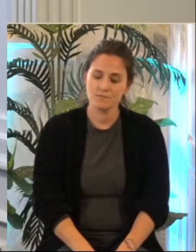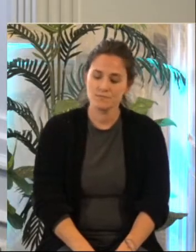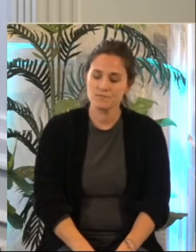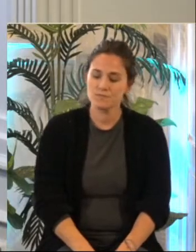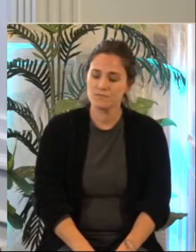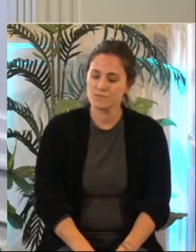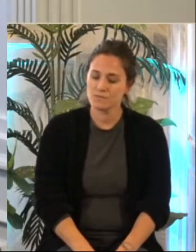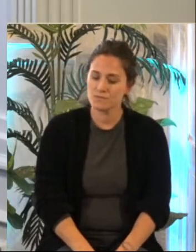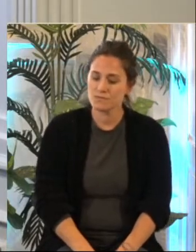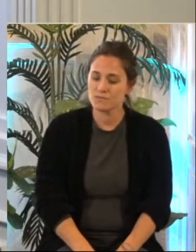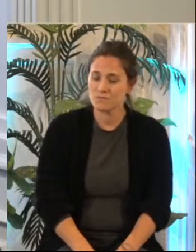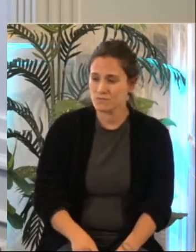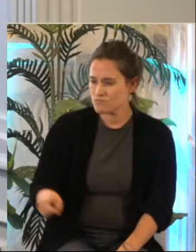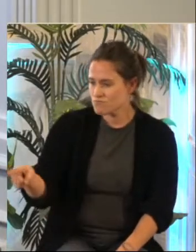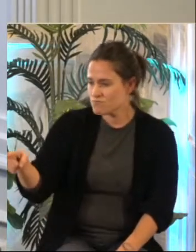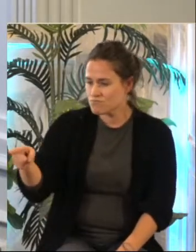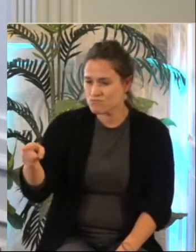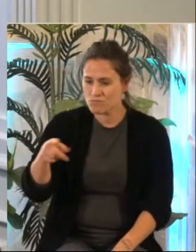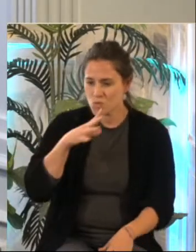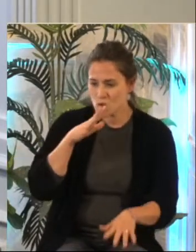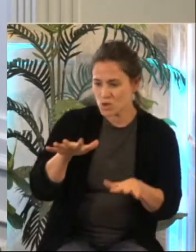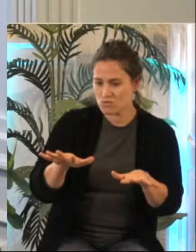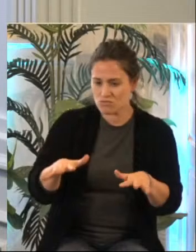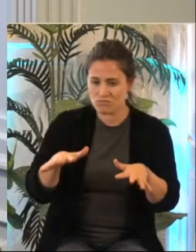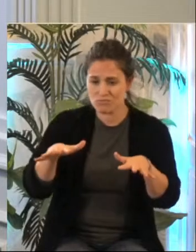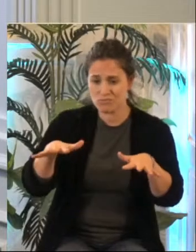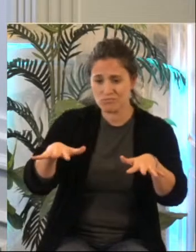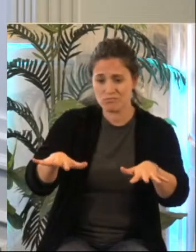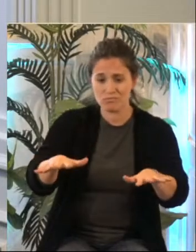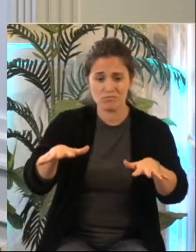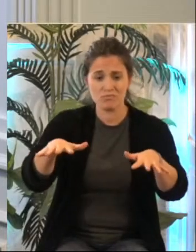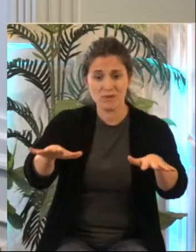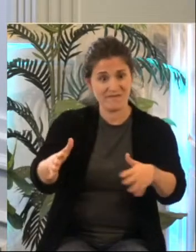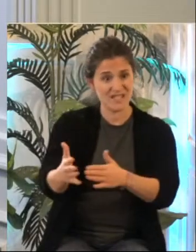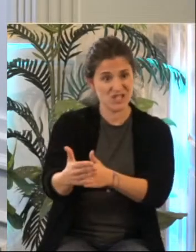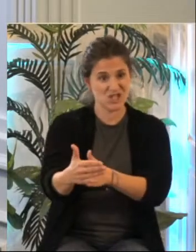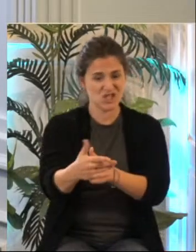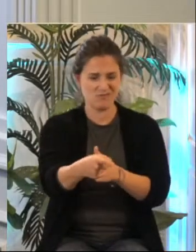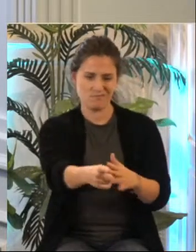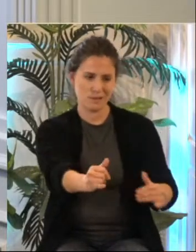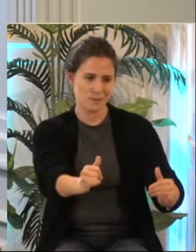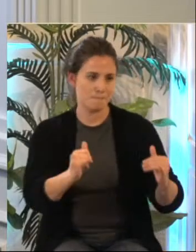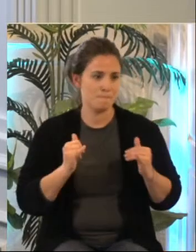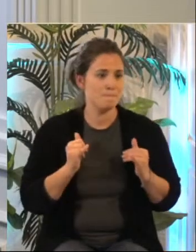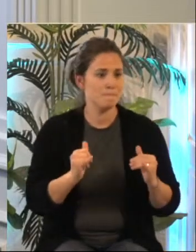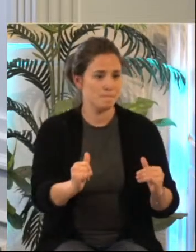Fish in the sea, you know how I feel.